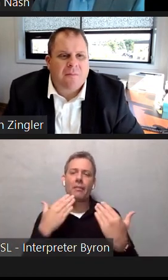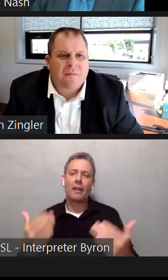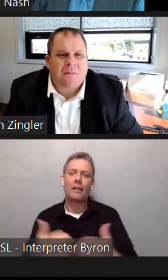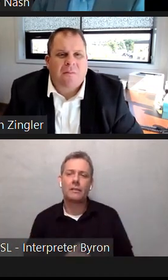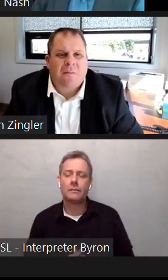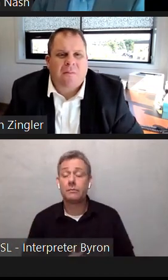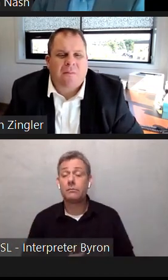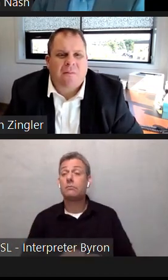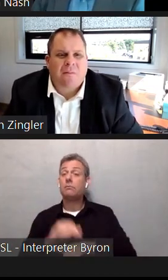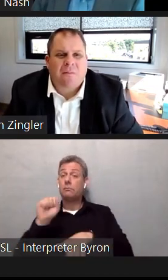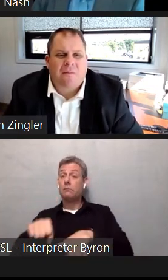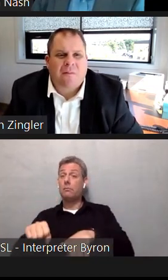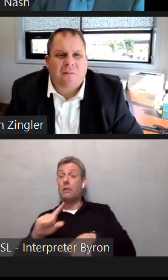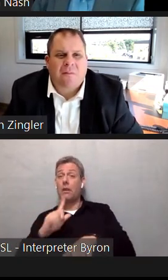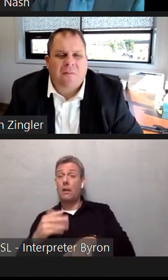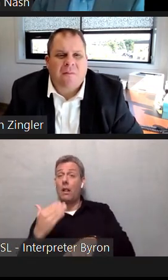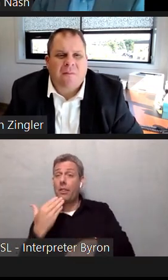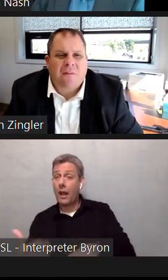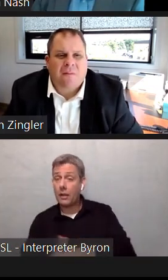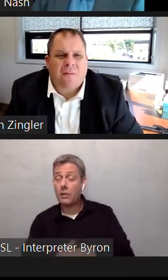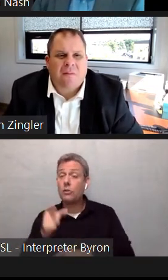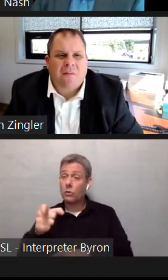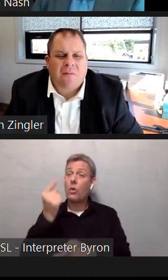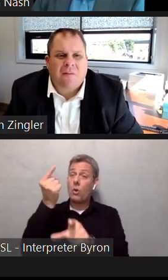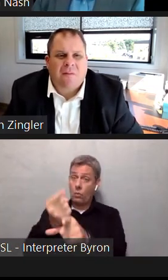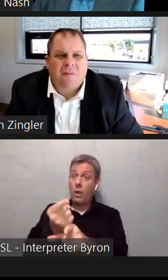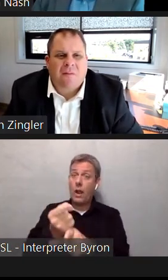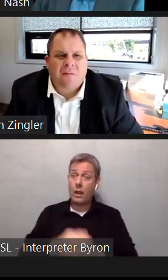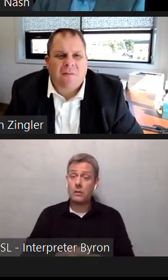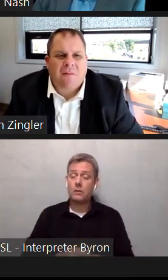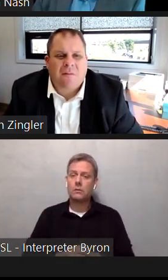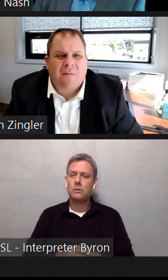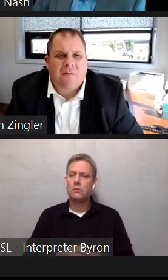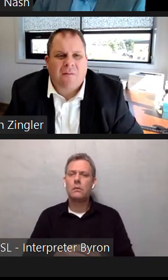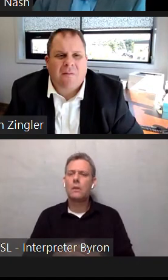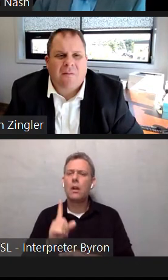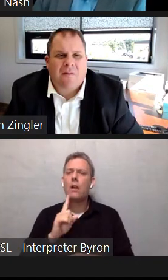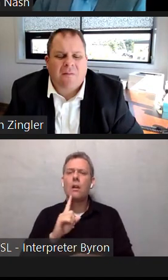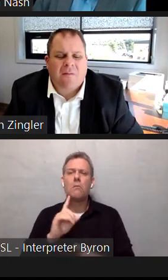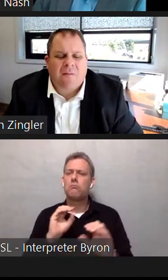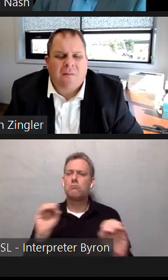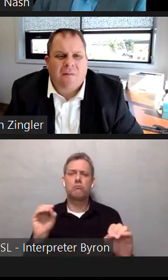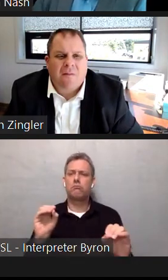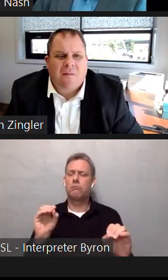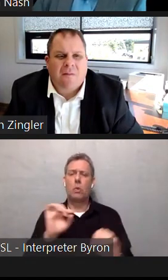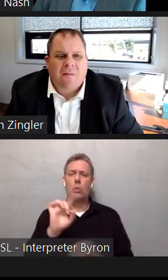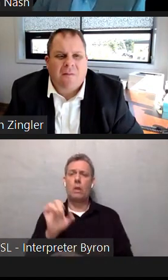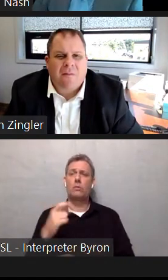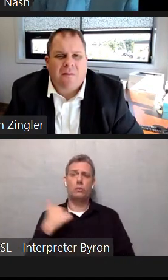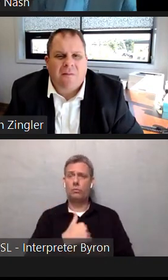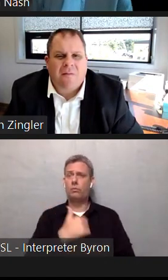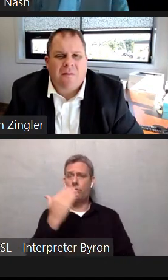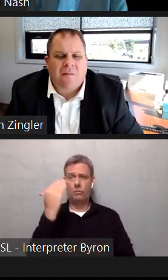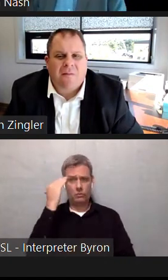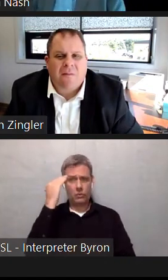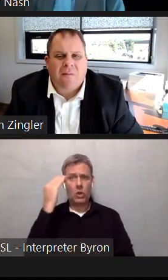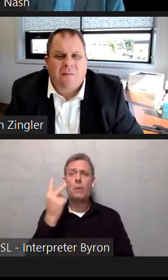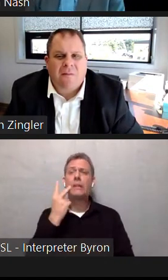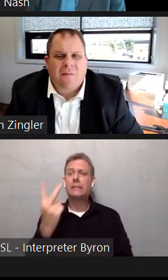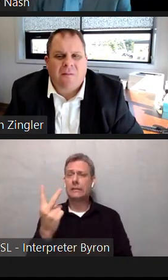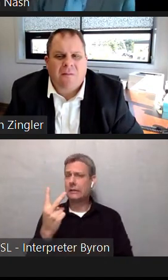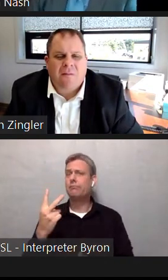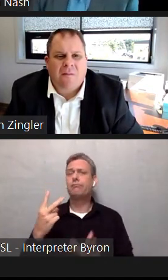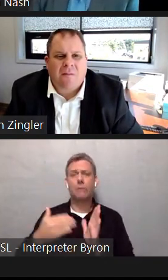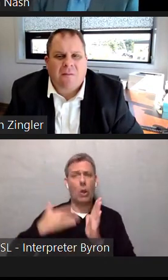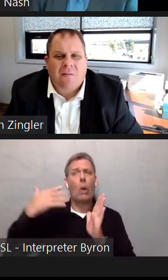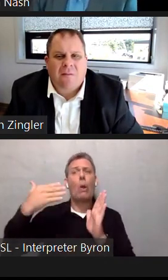Certainly, thank you. You're right, the state-by-state differences, no question about it. We see it all the time, and